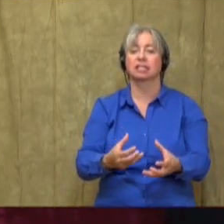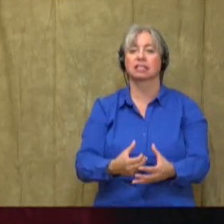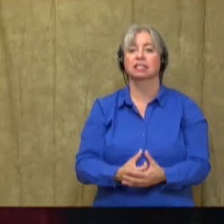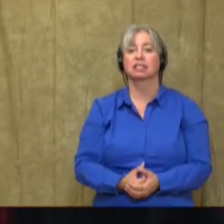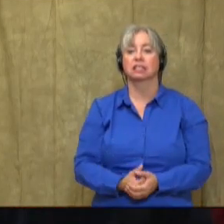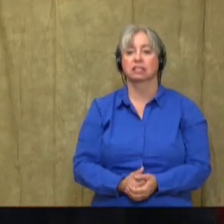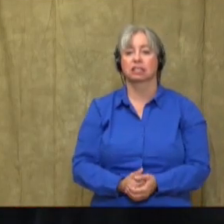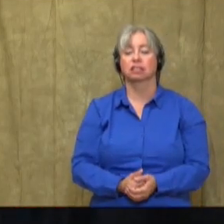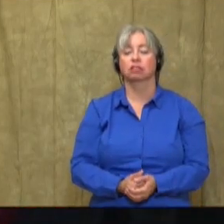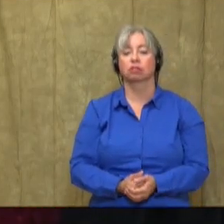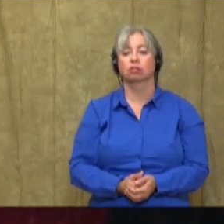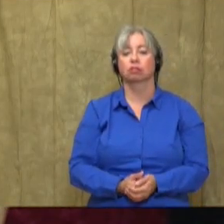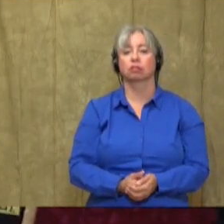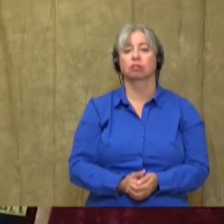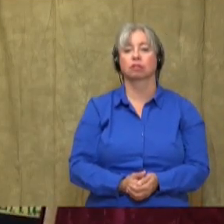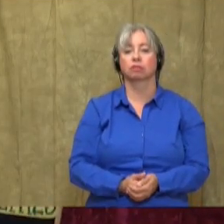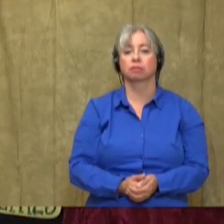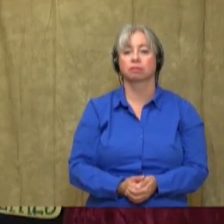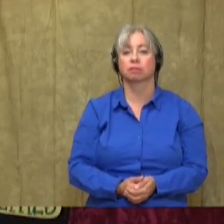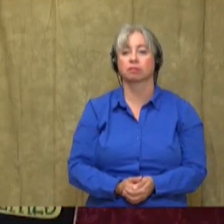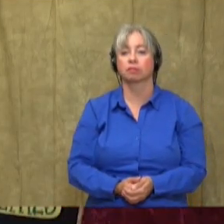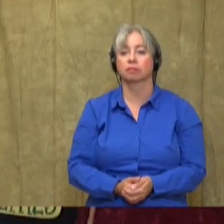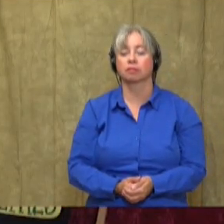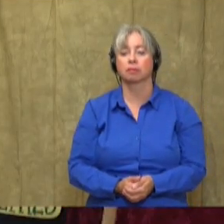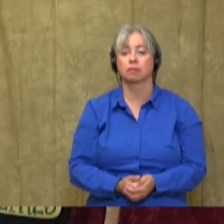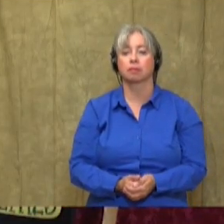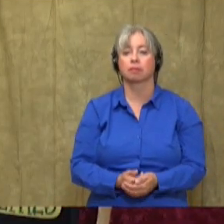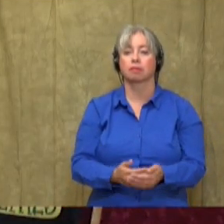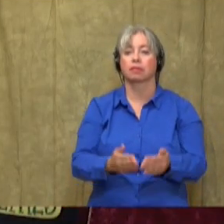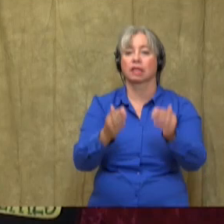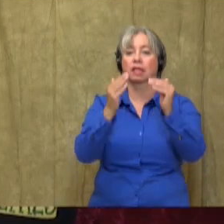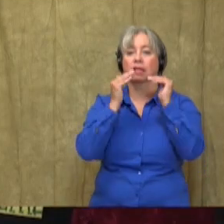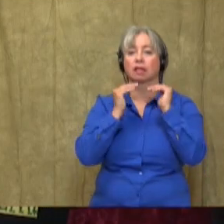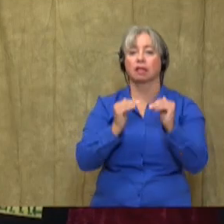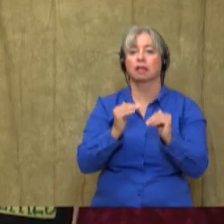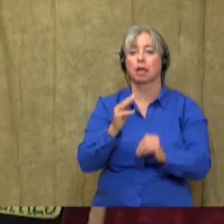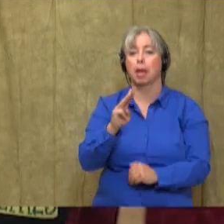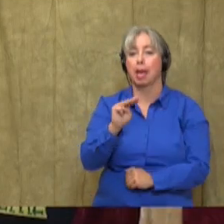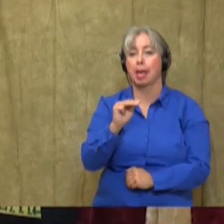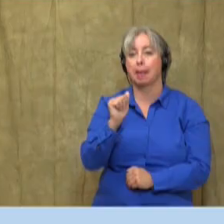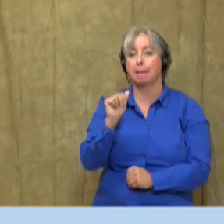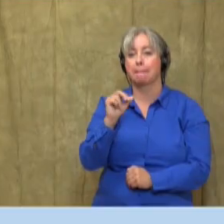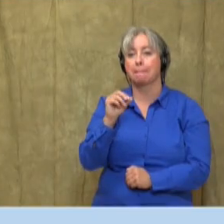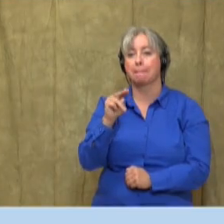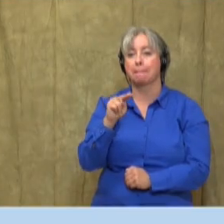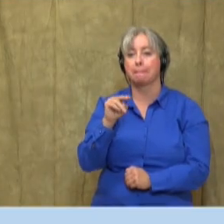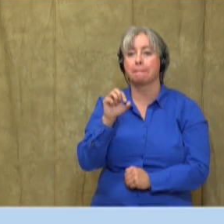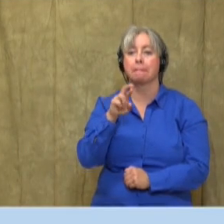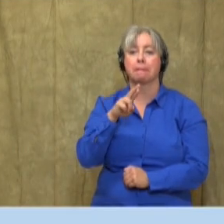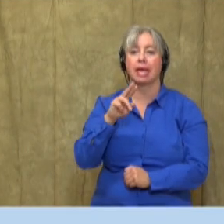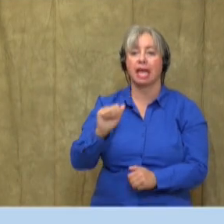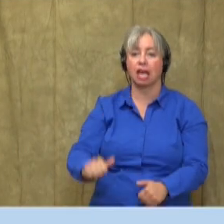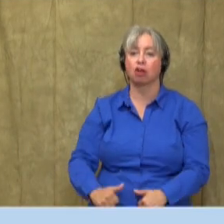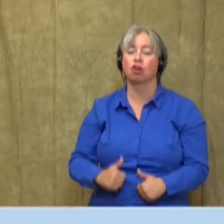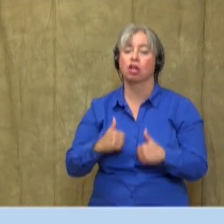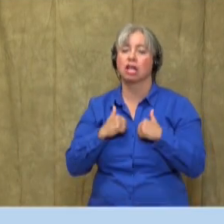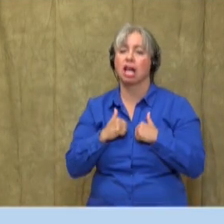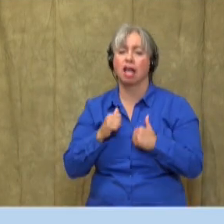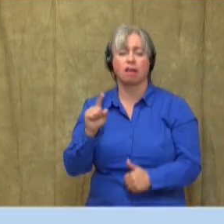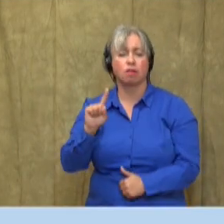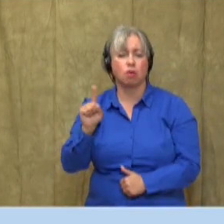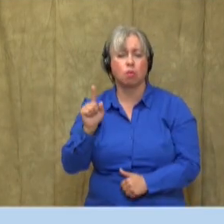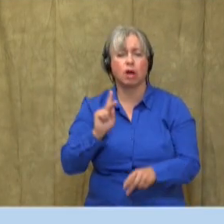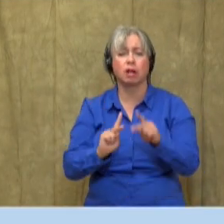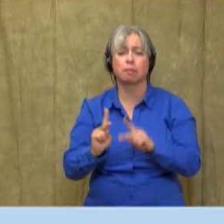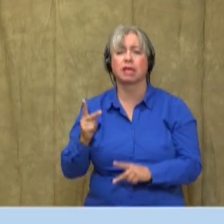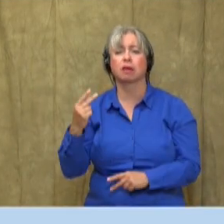people later on. That brings us to manor life. Where did people live? Now, most of us, when we think of homes